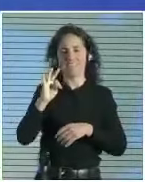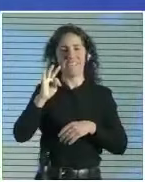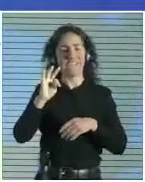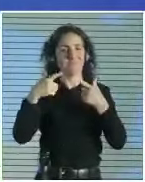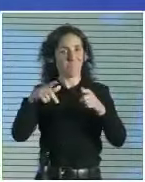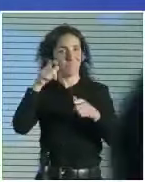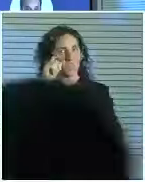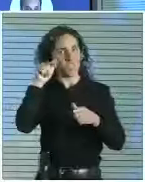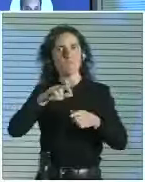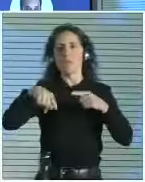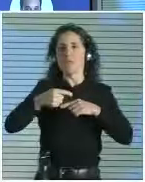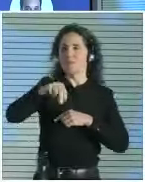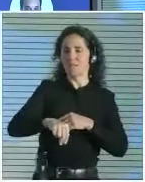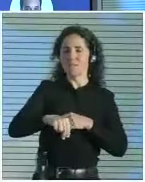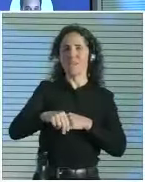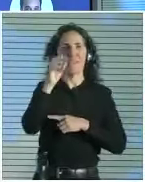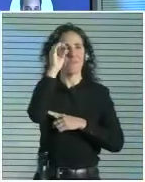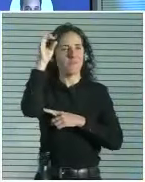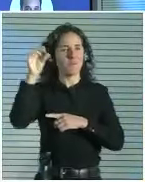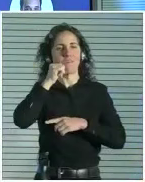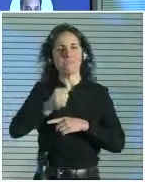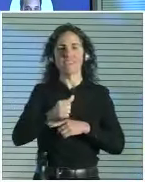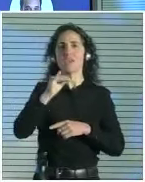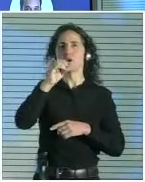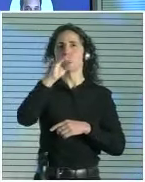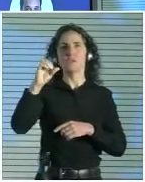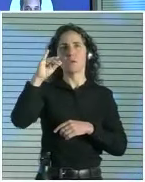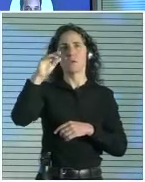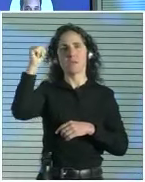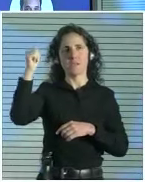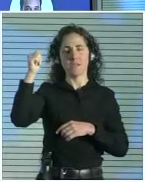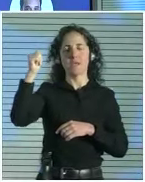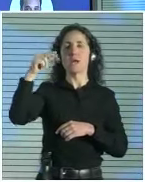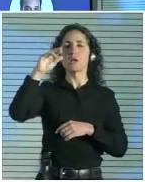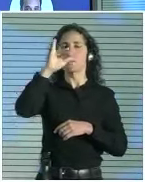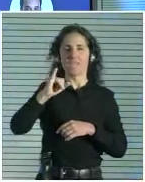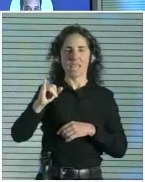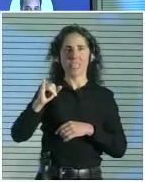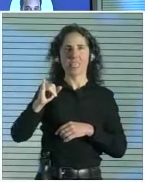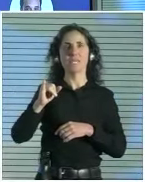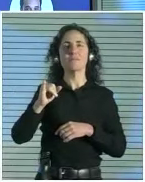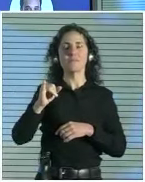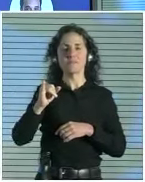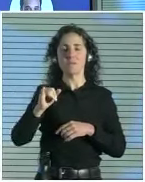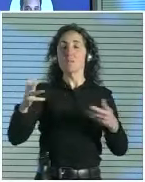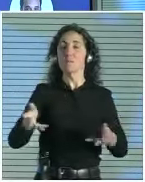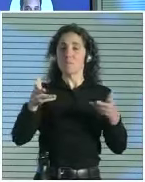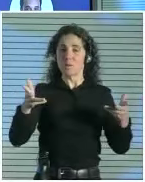stage by Mr. José Juan Lorenzo Rodríguez, Executive Director, Turismo de Islas Canarias, Mr. Jorge